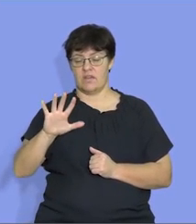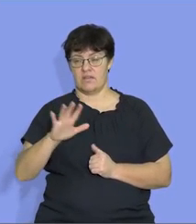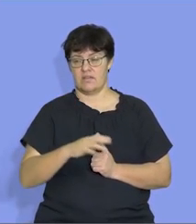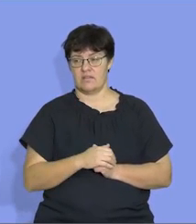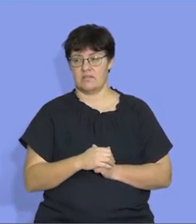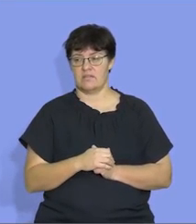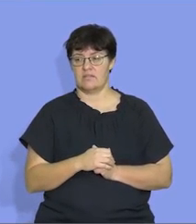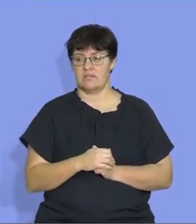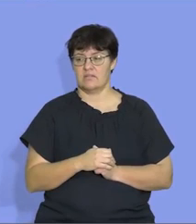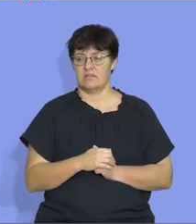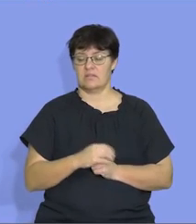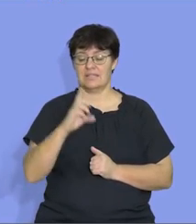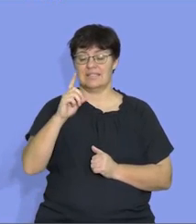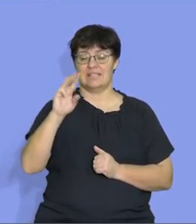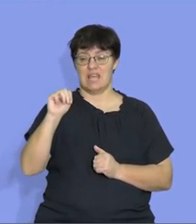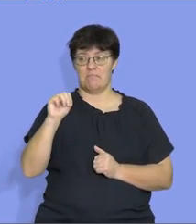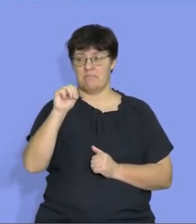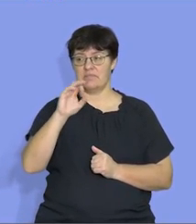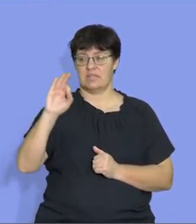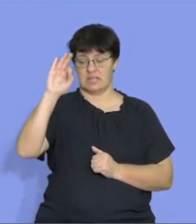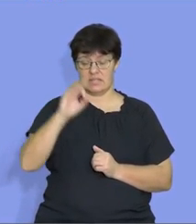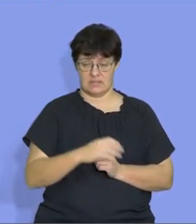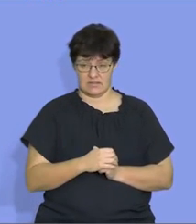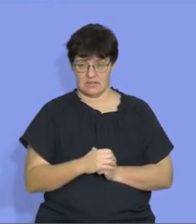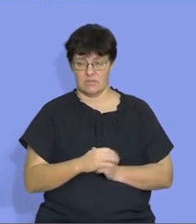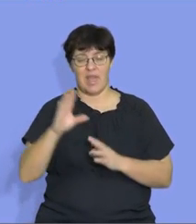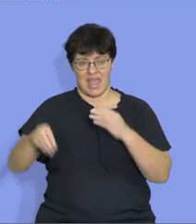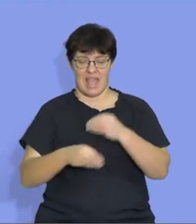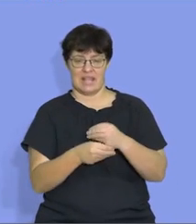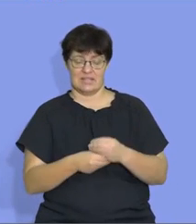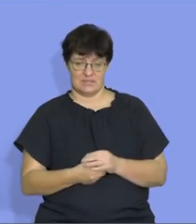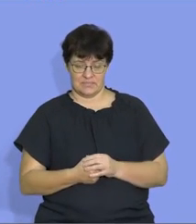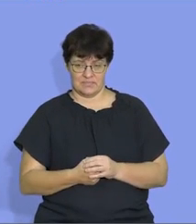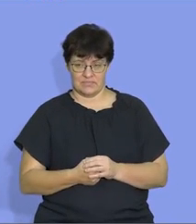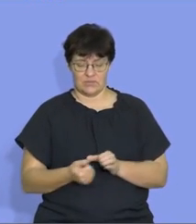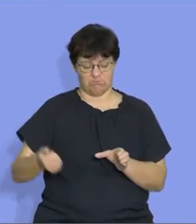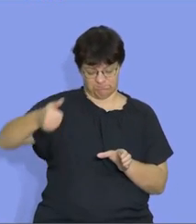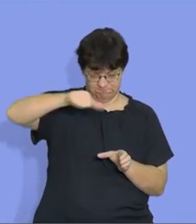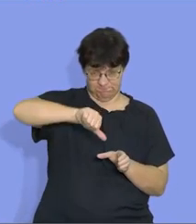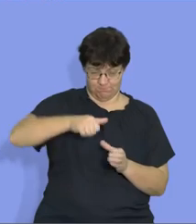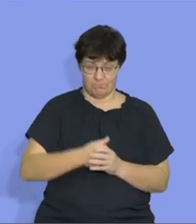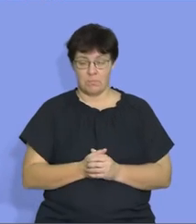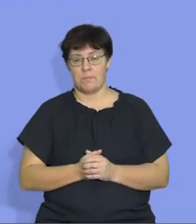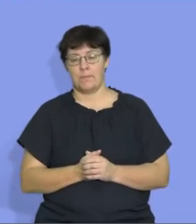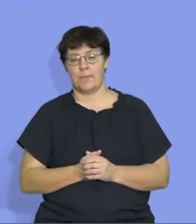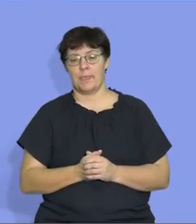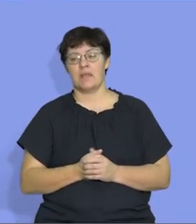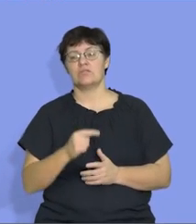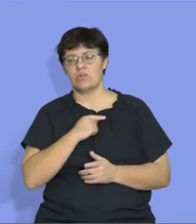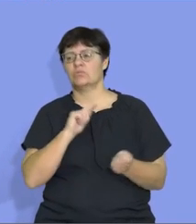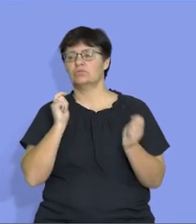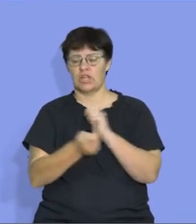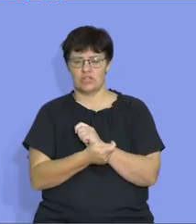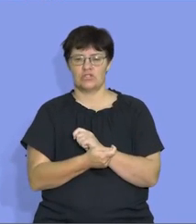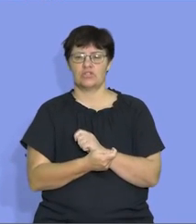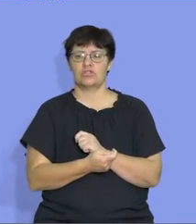0.645 cubic decimeters of water was added. So you can change that to cubic centimeters,